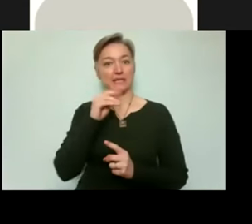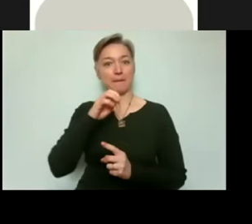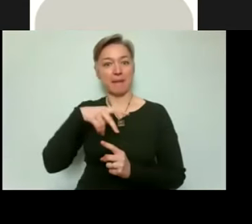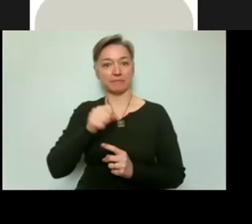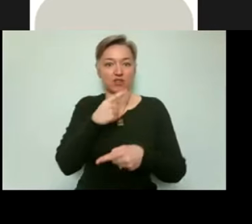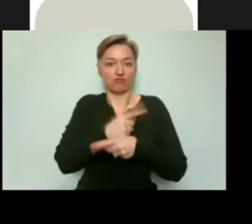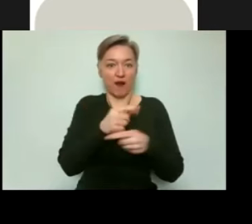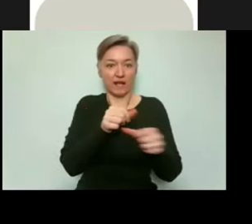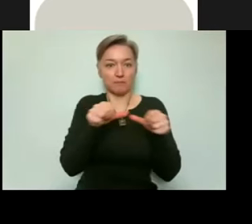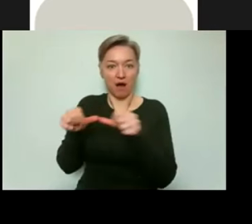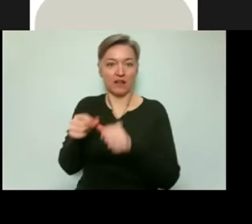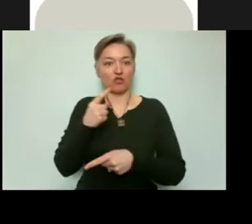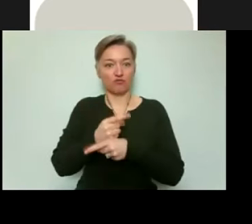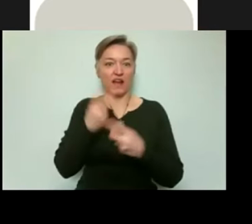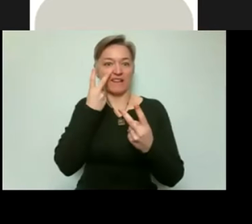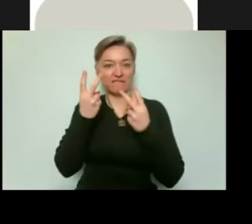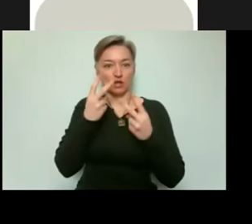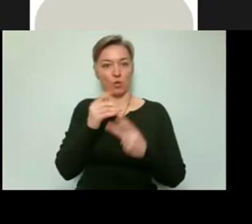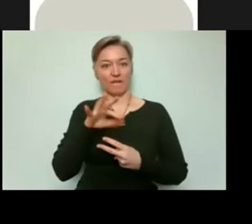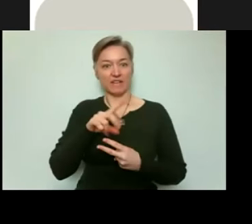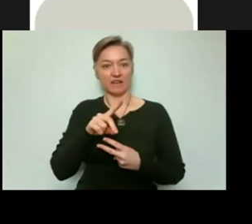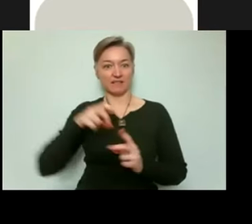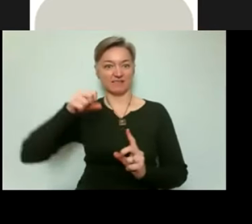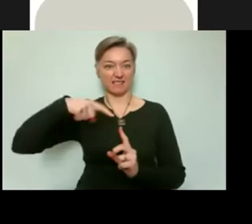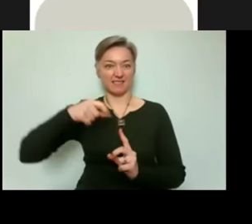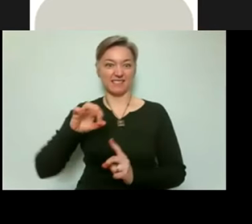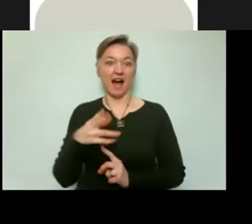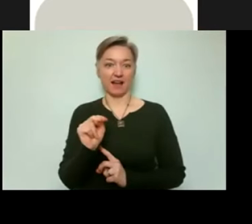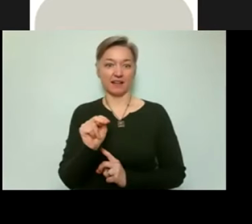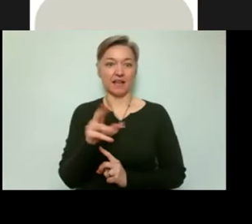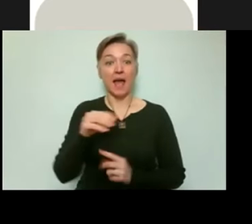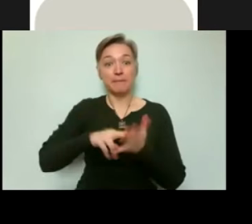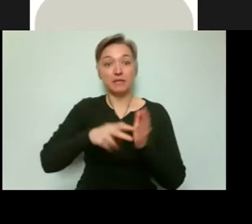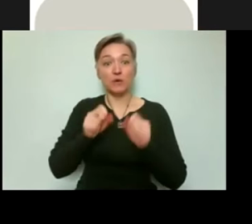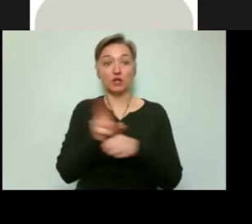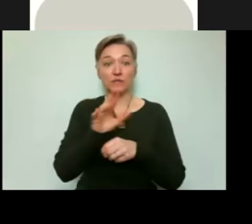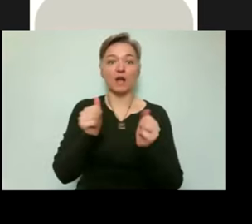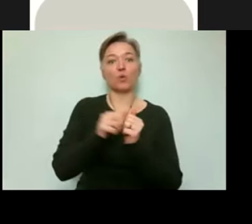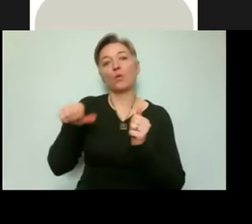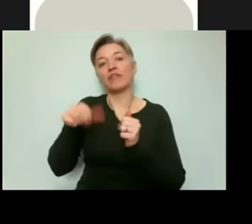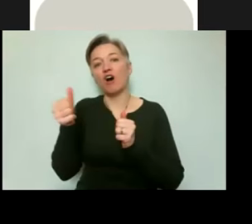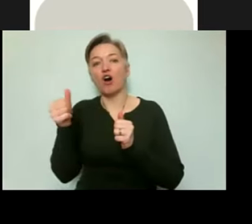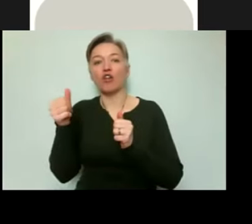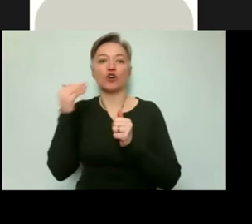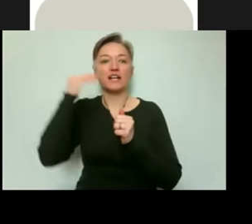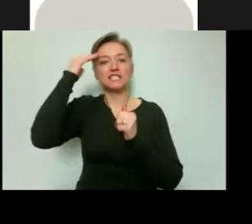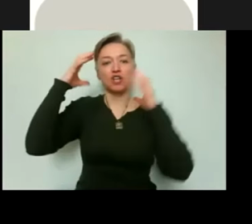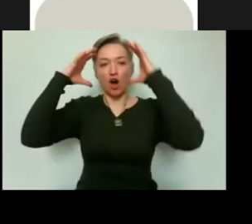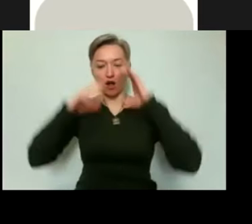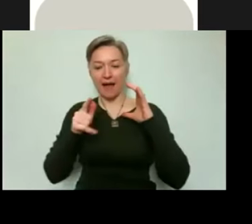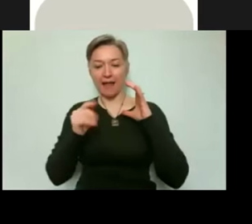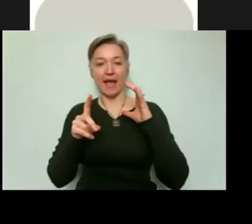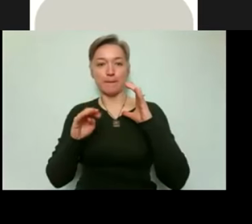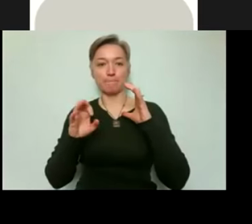right spot that have the right visual field sign. And secondly, it allows us to use this along with some other skull landmarks to align our activity to the